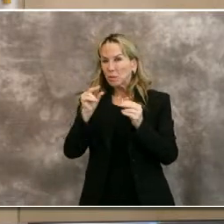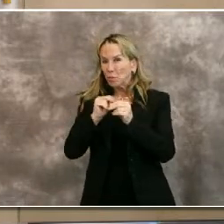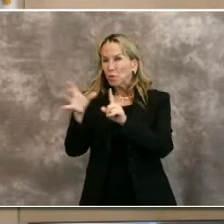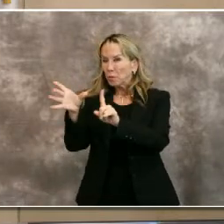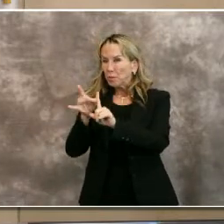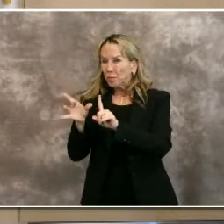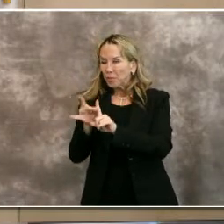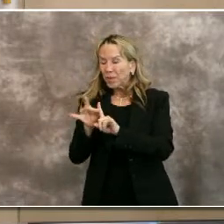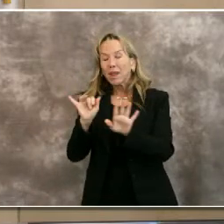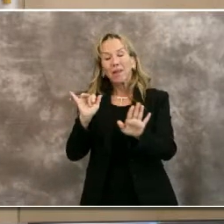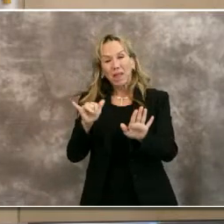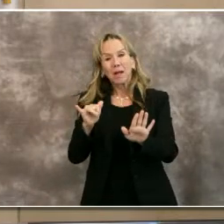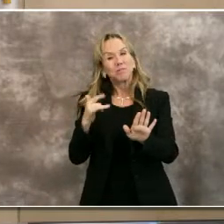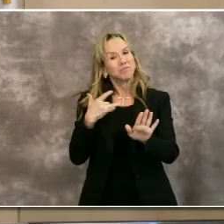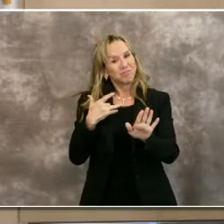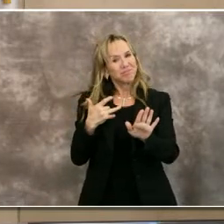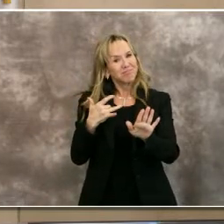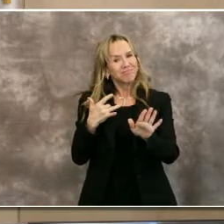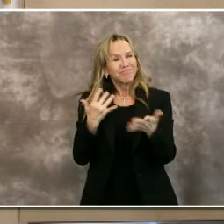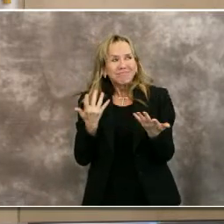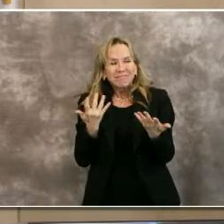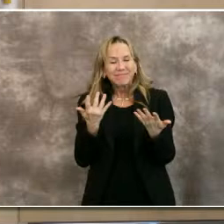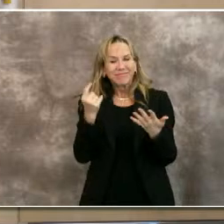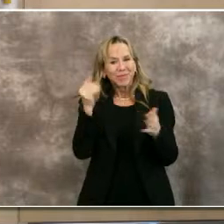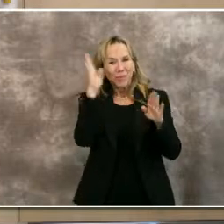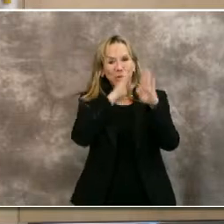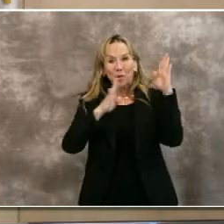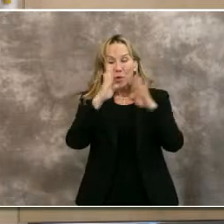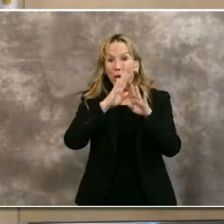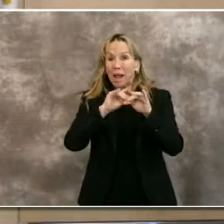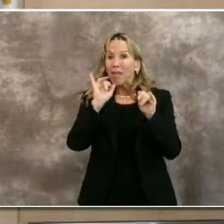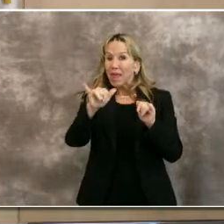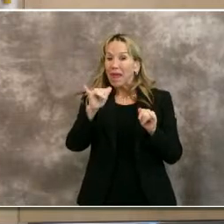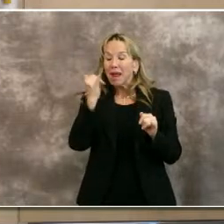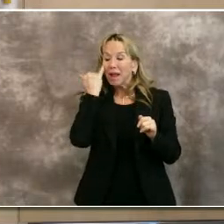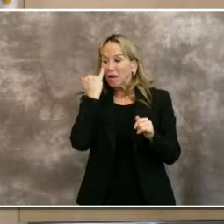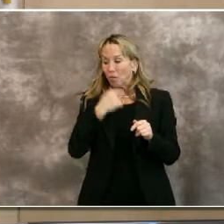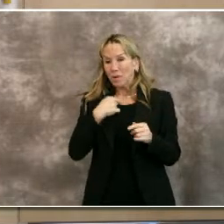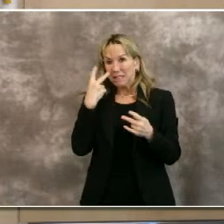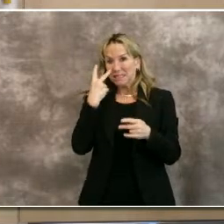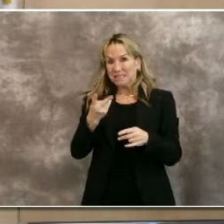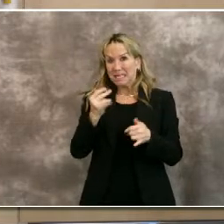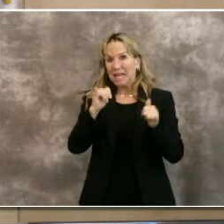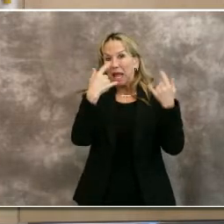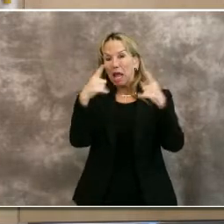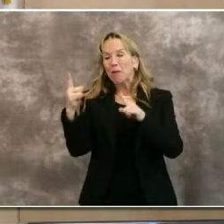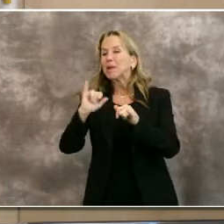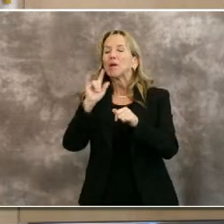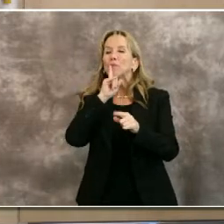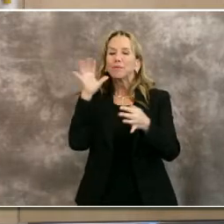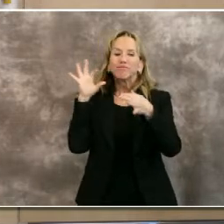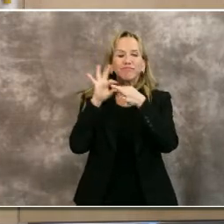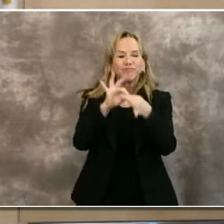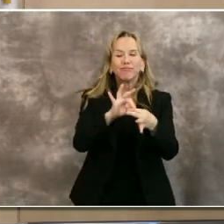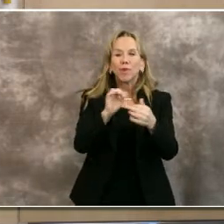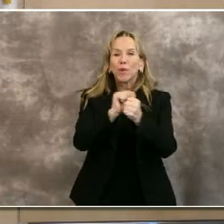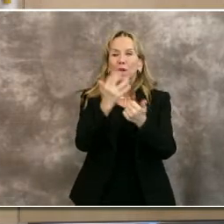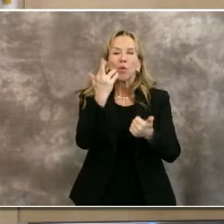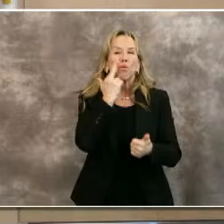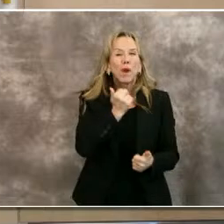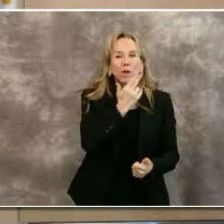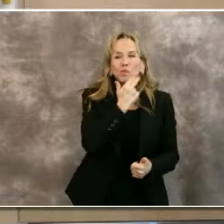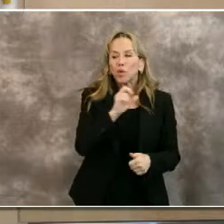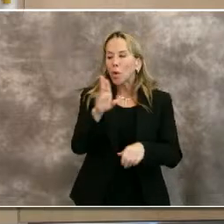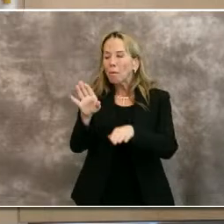concerning. The question before is, if we see community outbreaks, if they are specifically related to restaurants or specific businesses